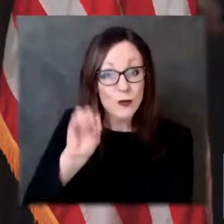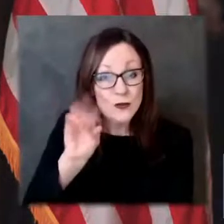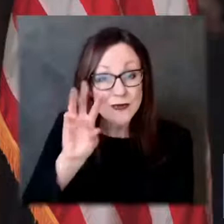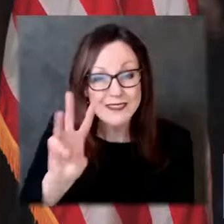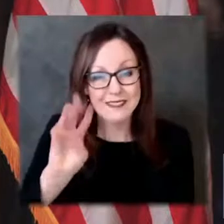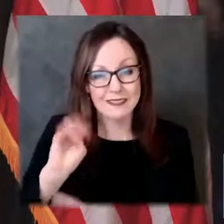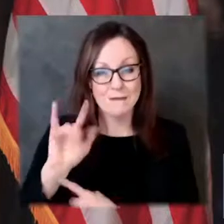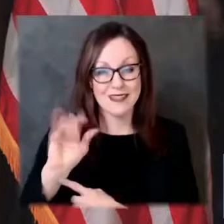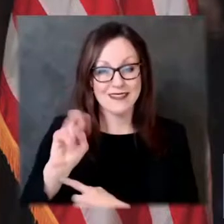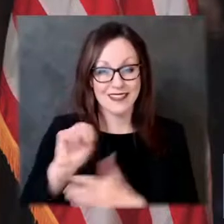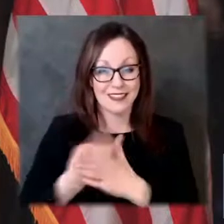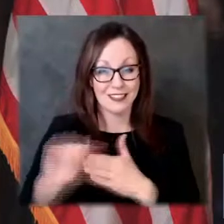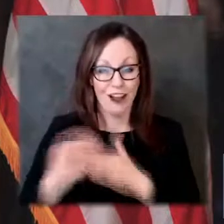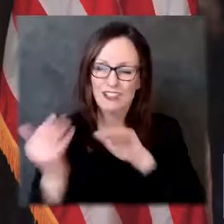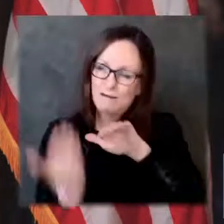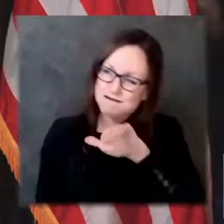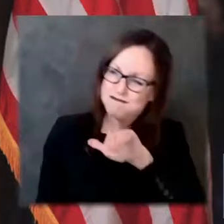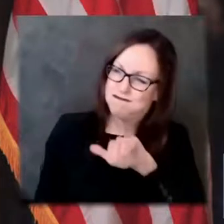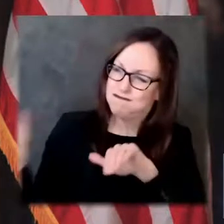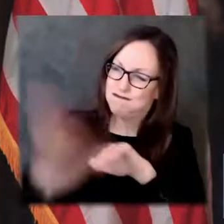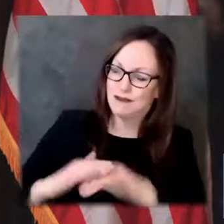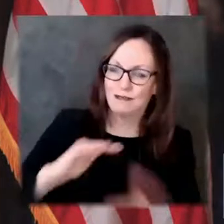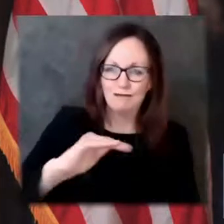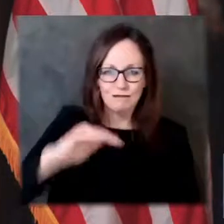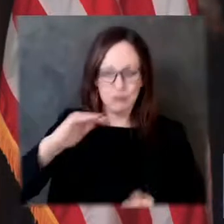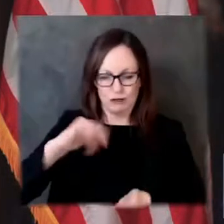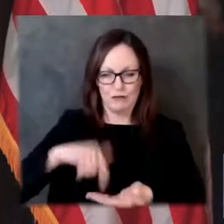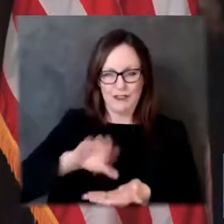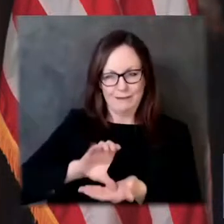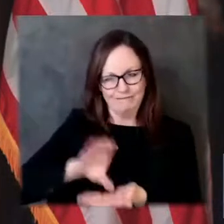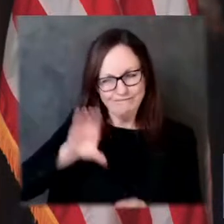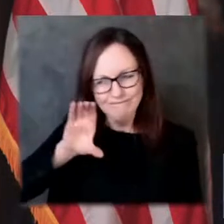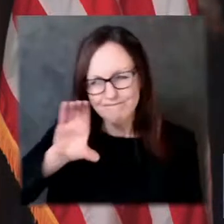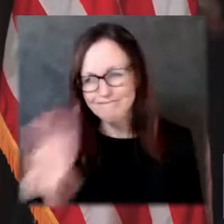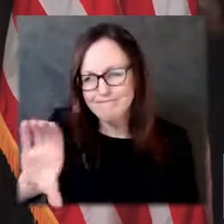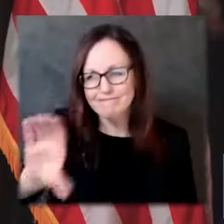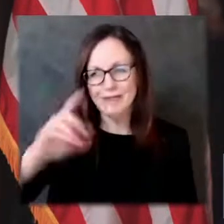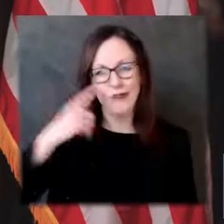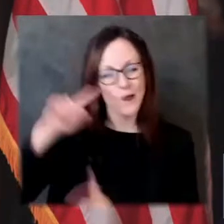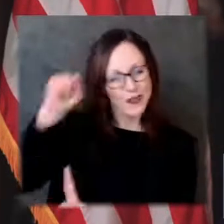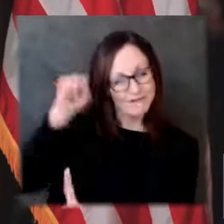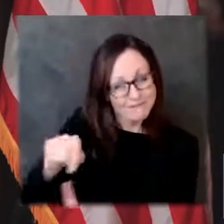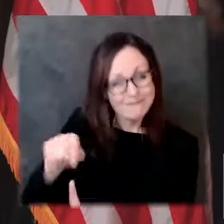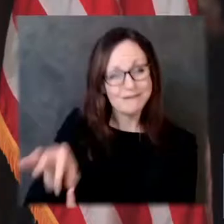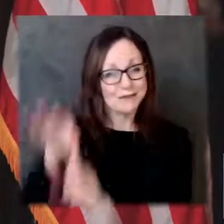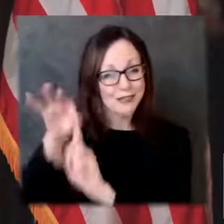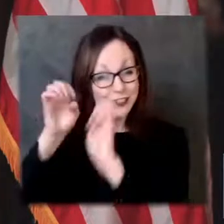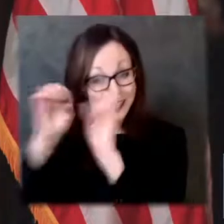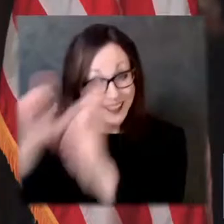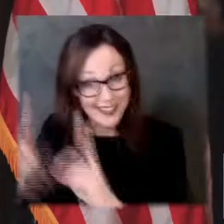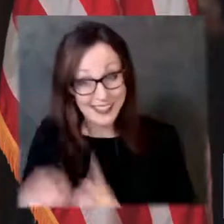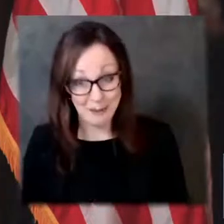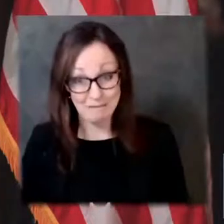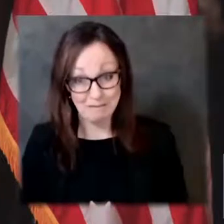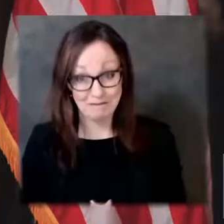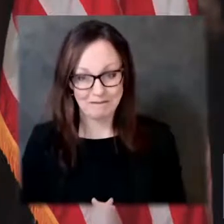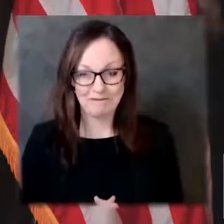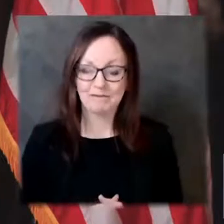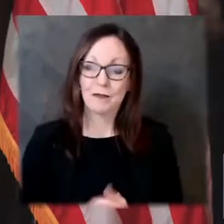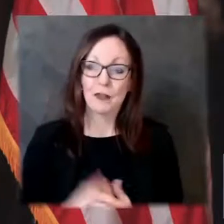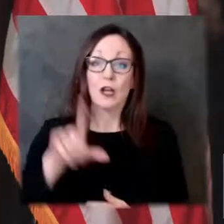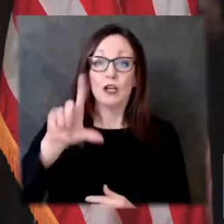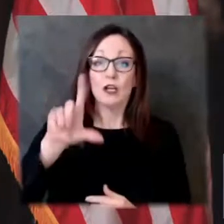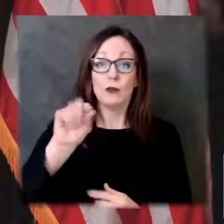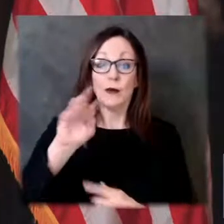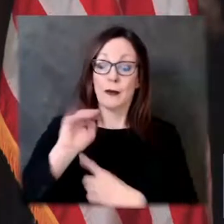special education aid. And finally, we're also going to invest in supporting our rural schools by fully funding sparsity aid